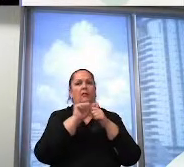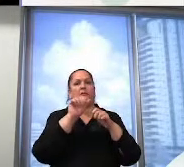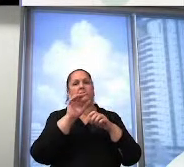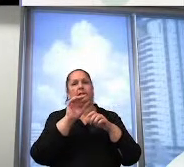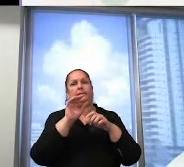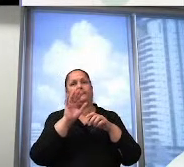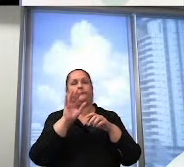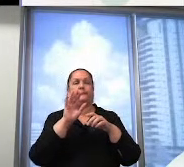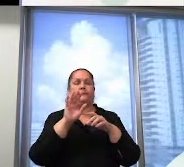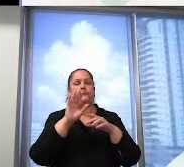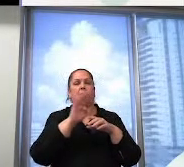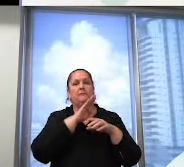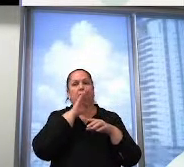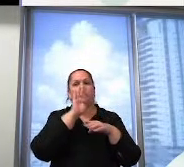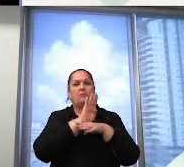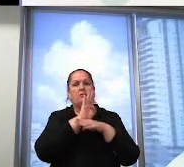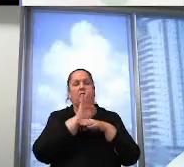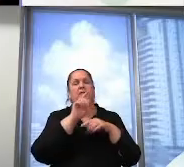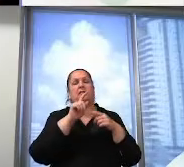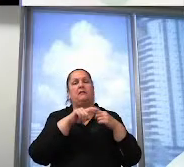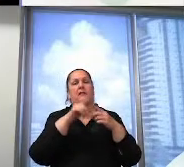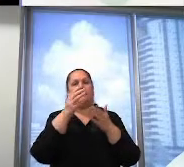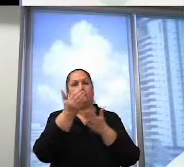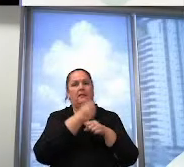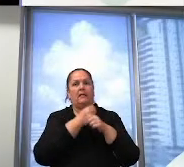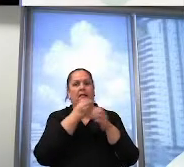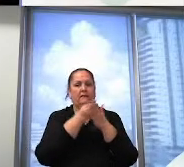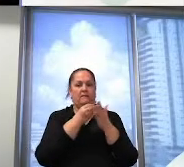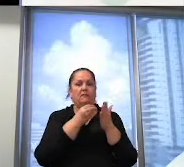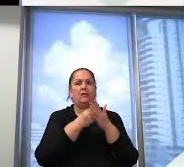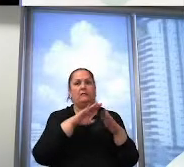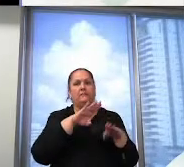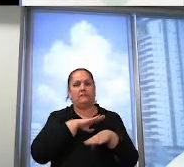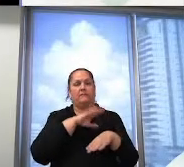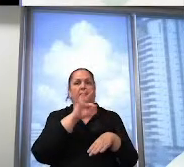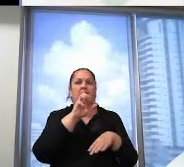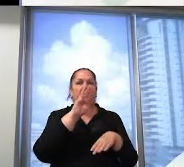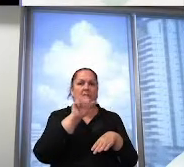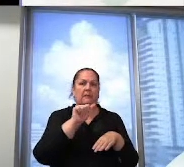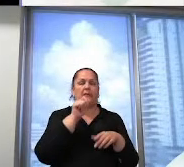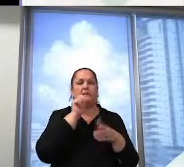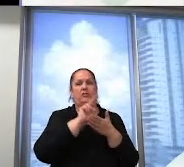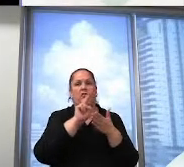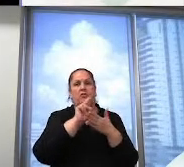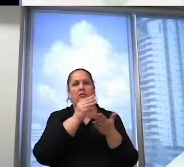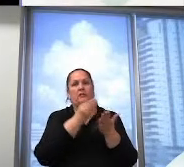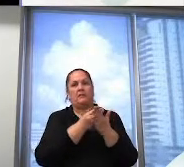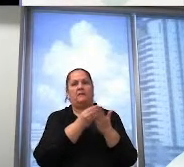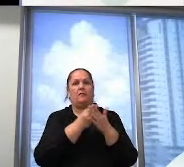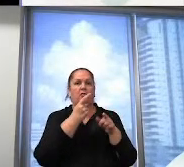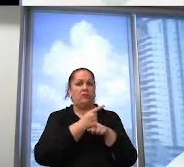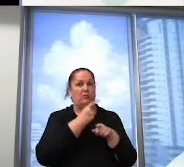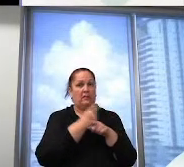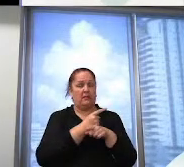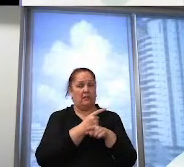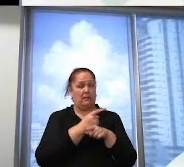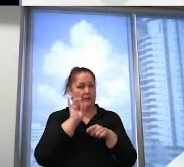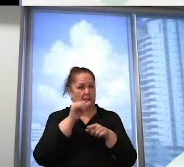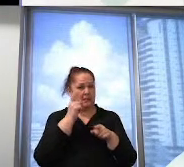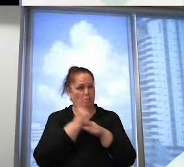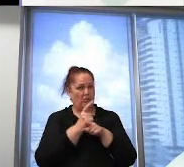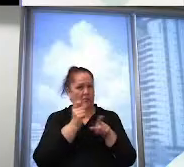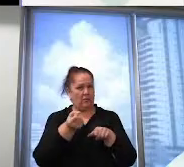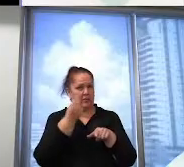make to get the funds and satisfy FEMA that you're using the funds appropriately? Is